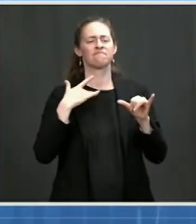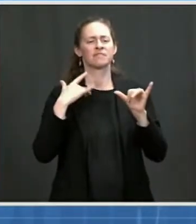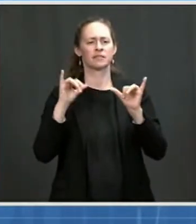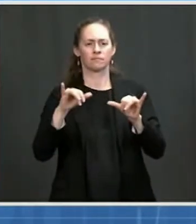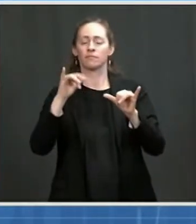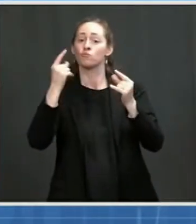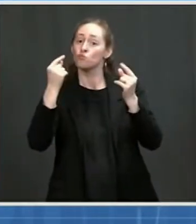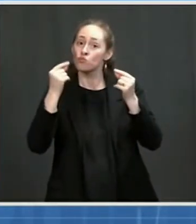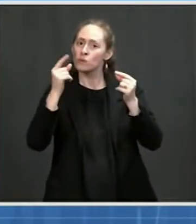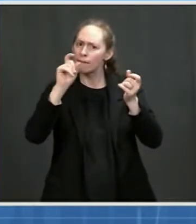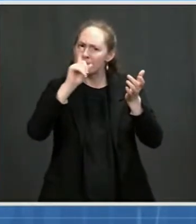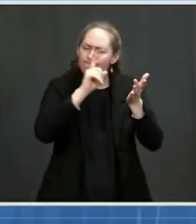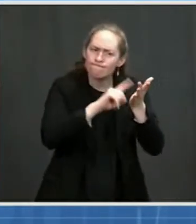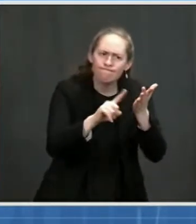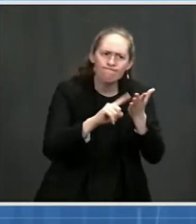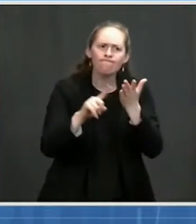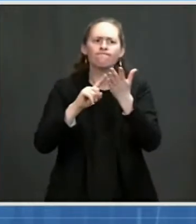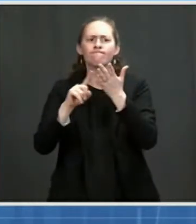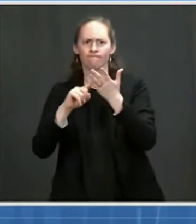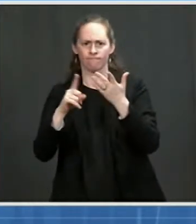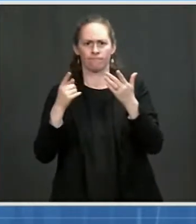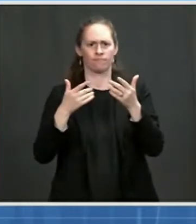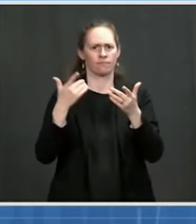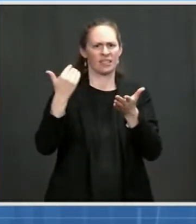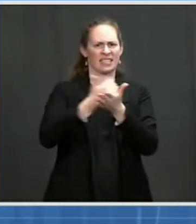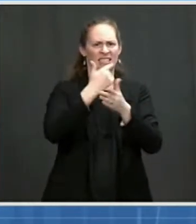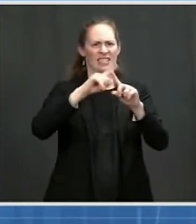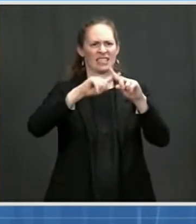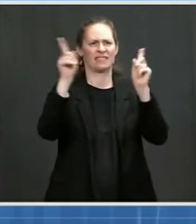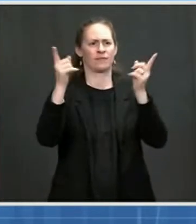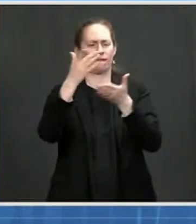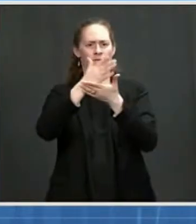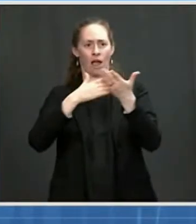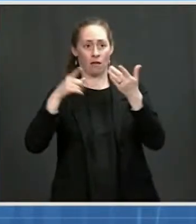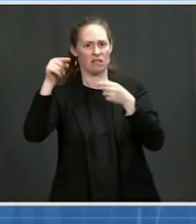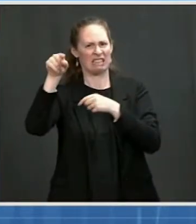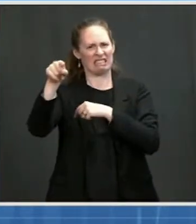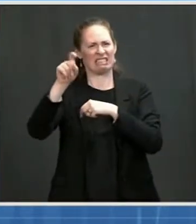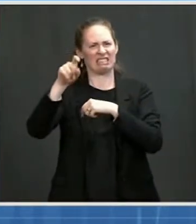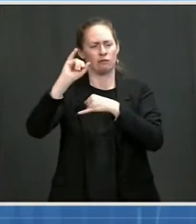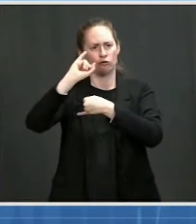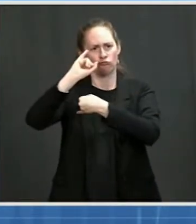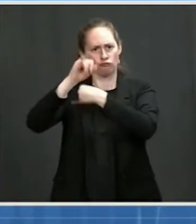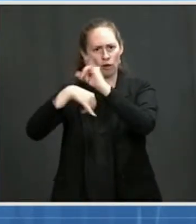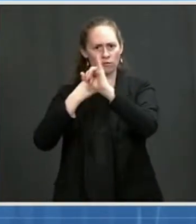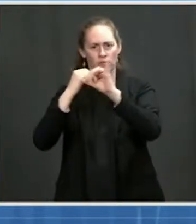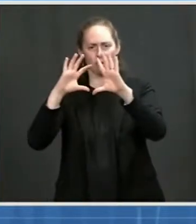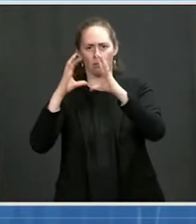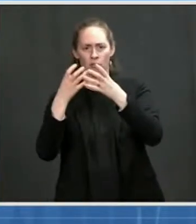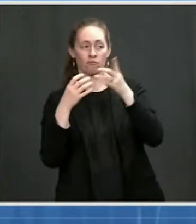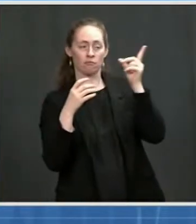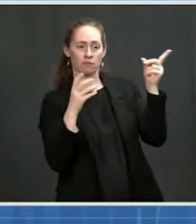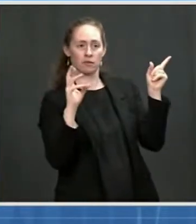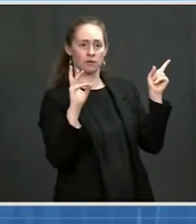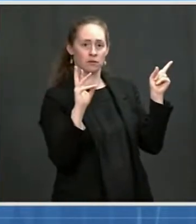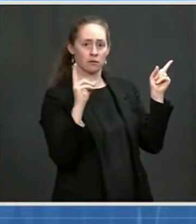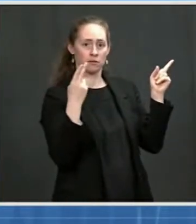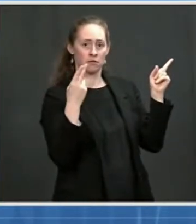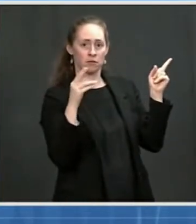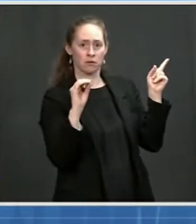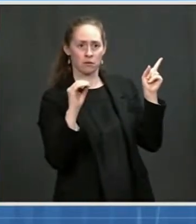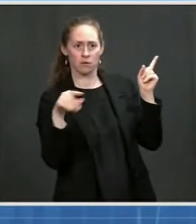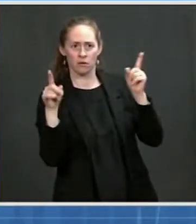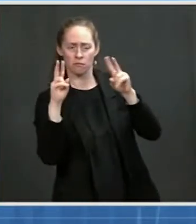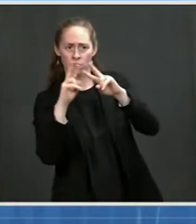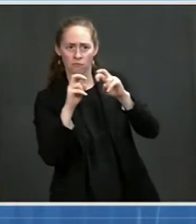and go to the next phase of the investigation that the WHO has done. So because we don't know 100% what the origin